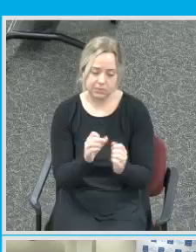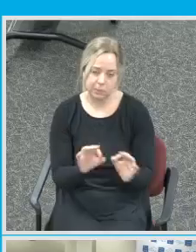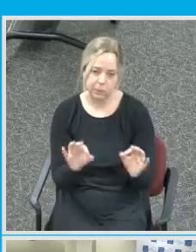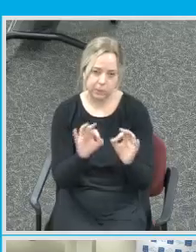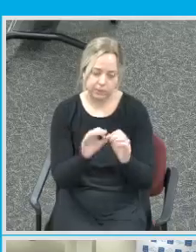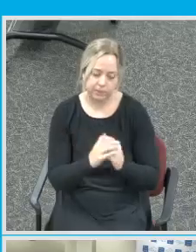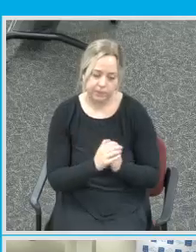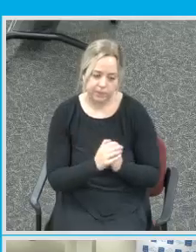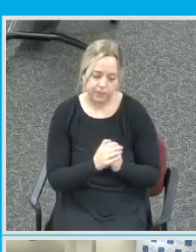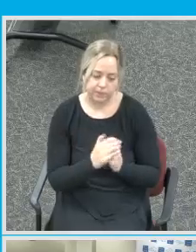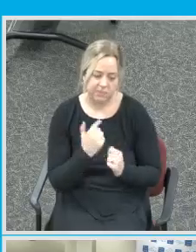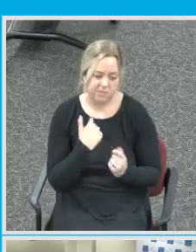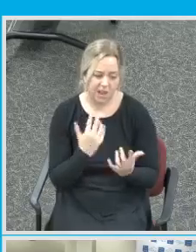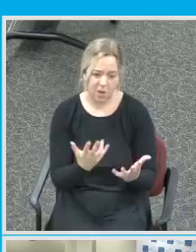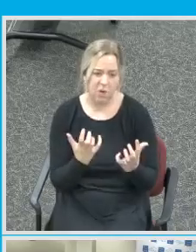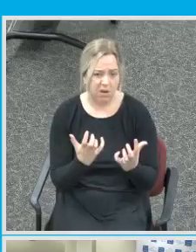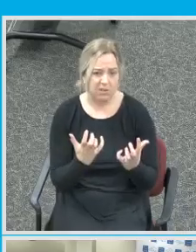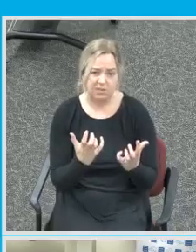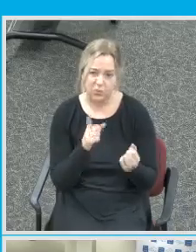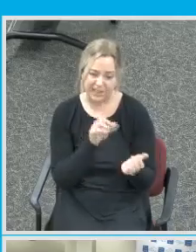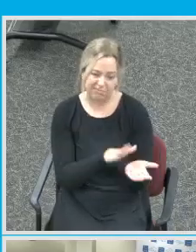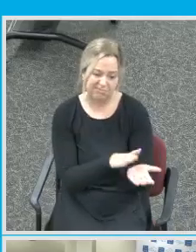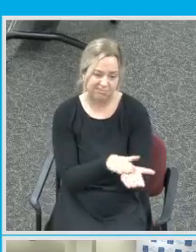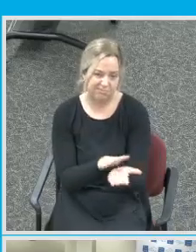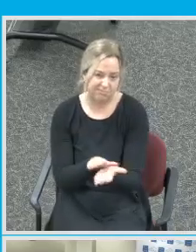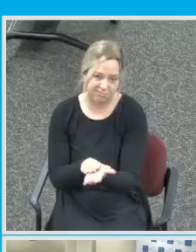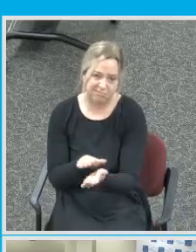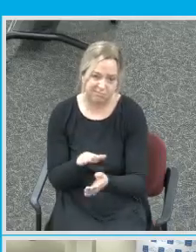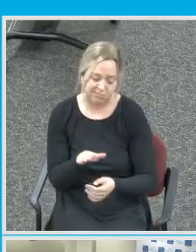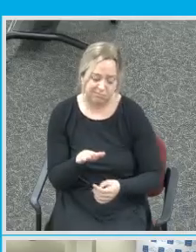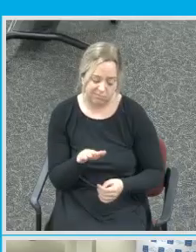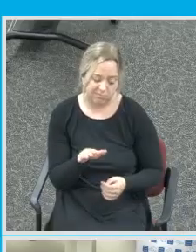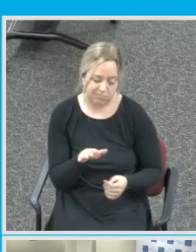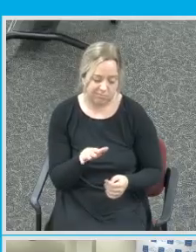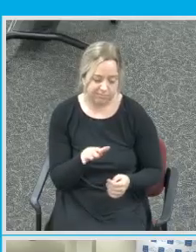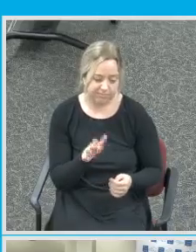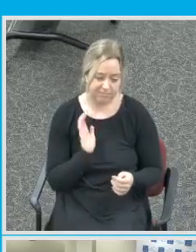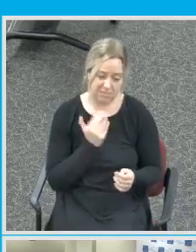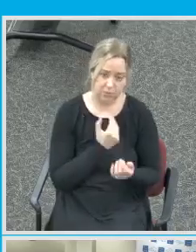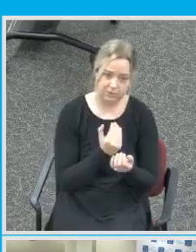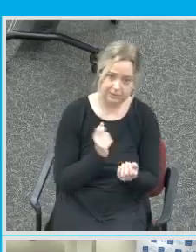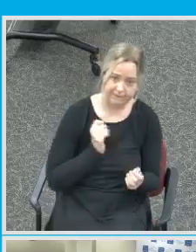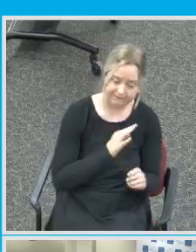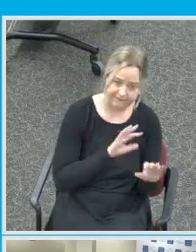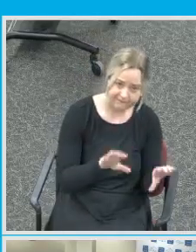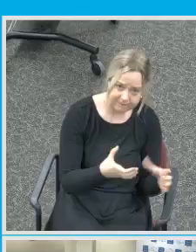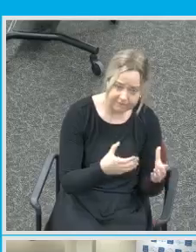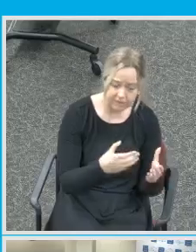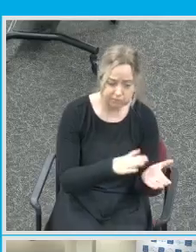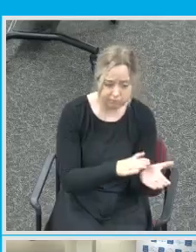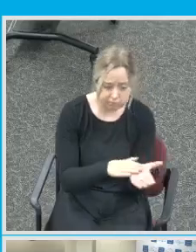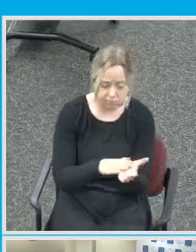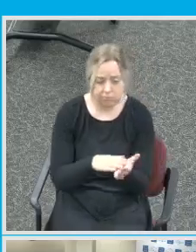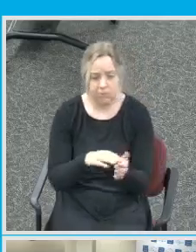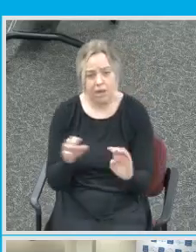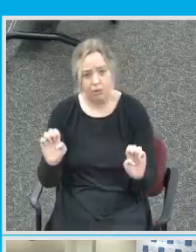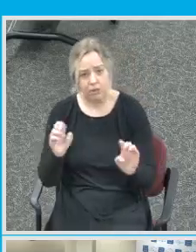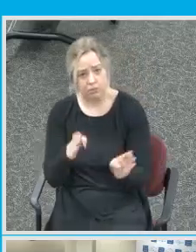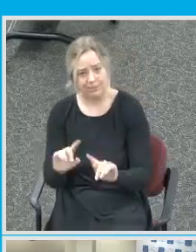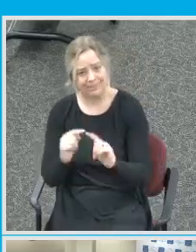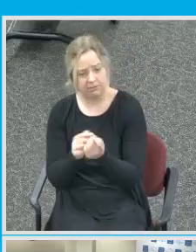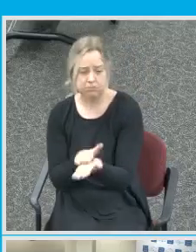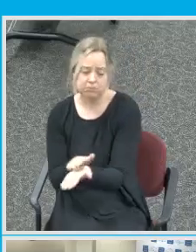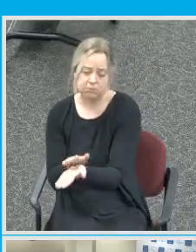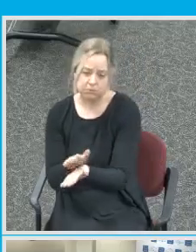mention and just give some accolades also to our staff and our emergency preparedness,